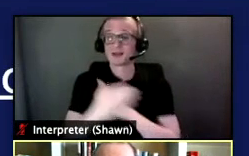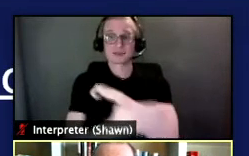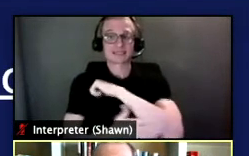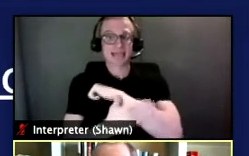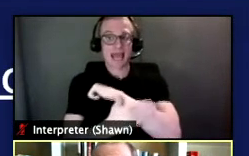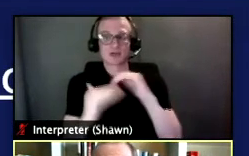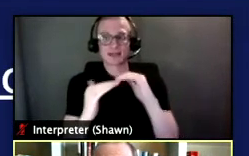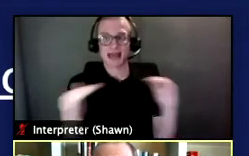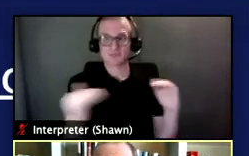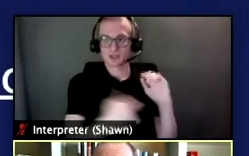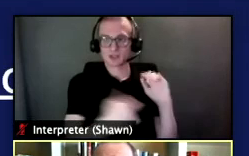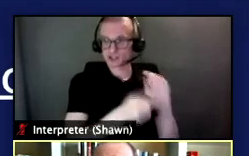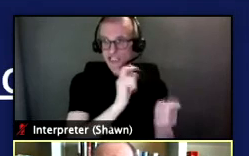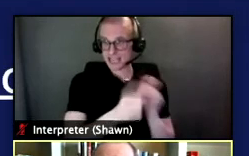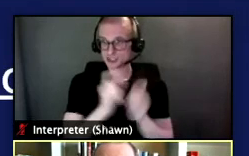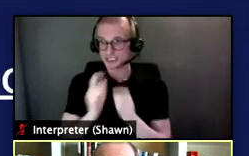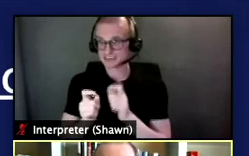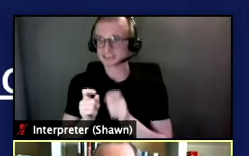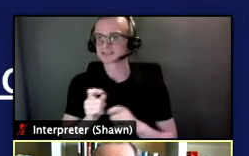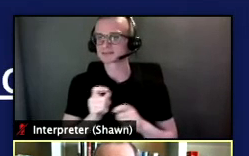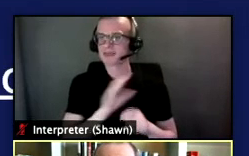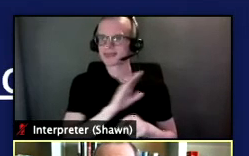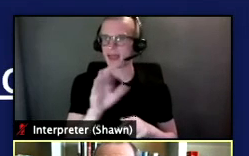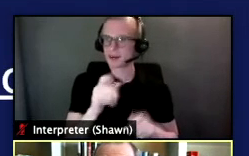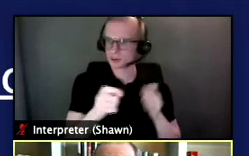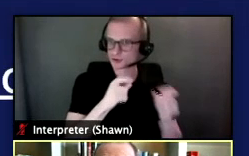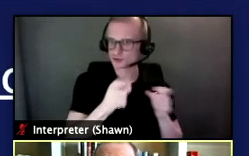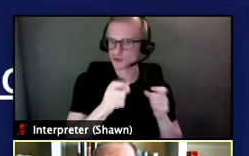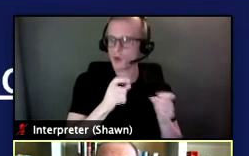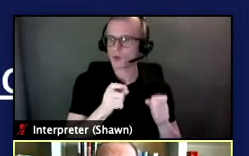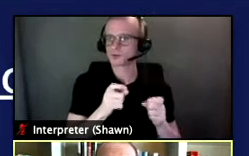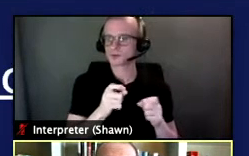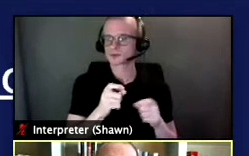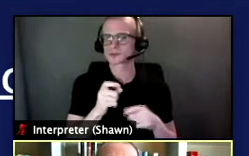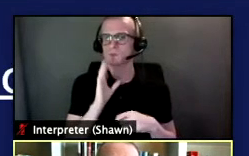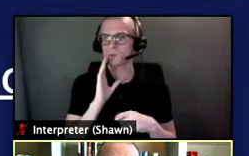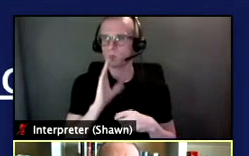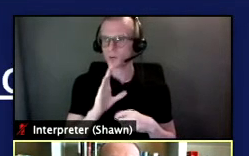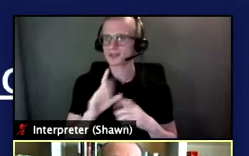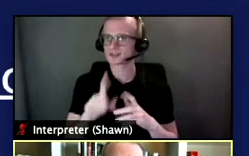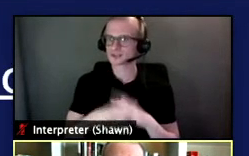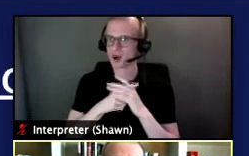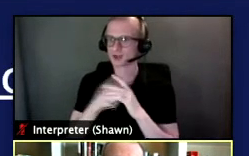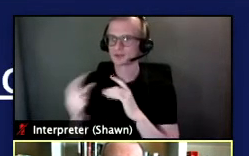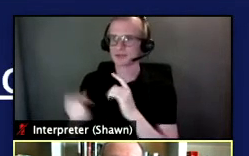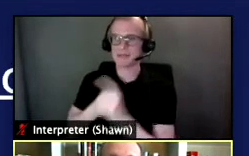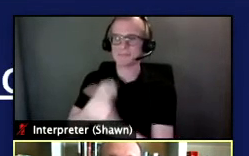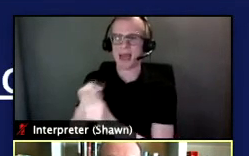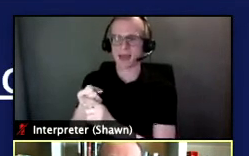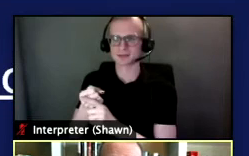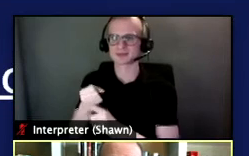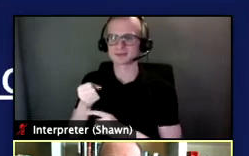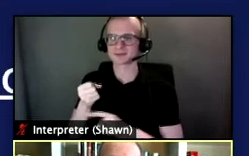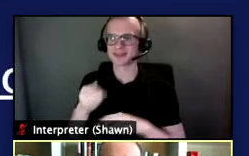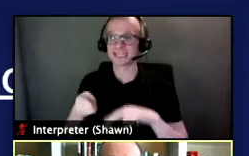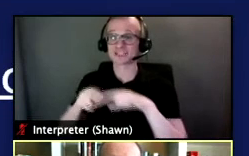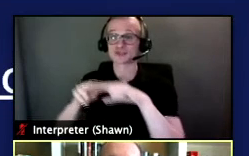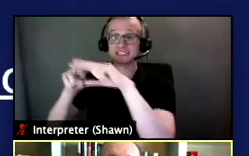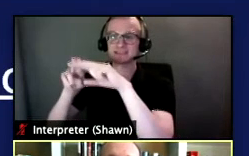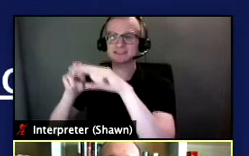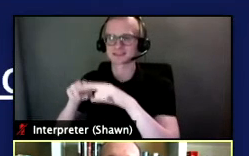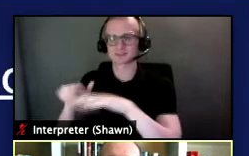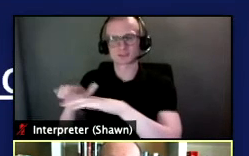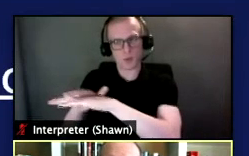changes with mitigation will start to be reflected in a slowing down of the rate of increase of